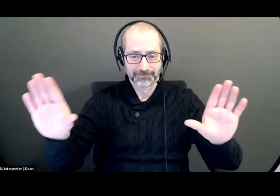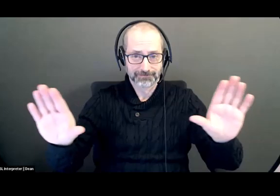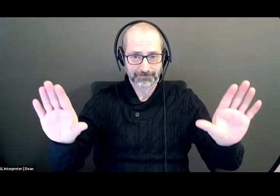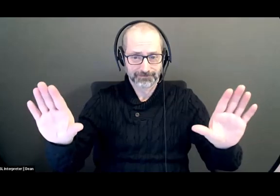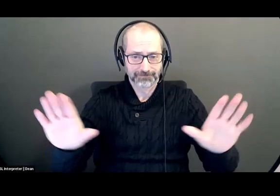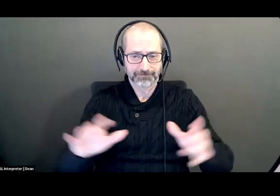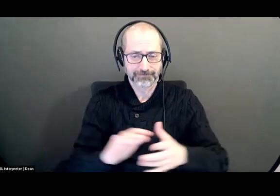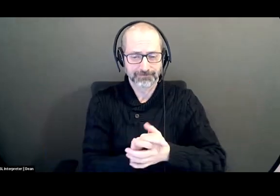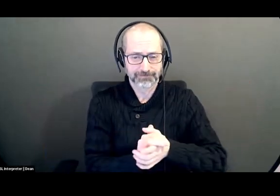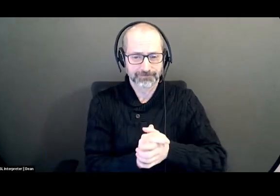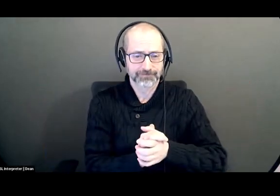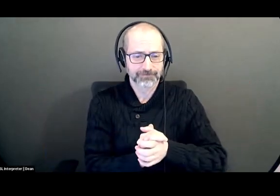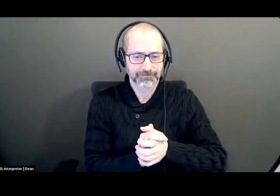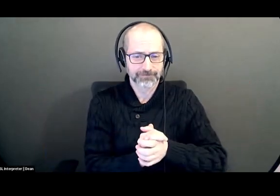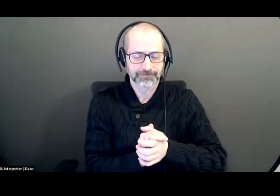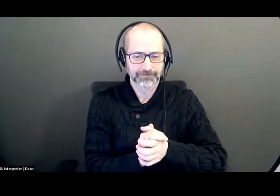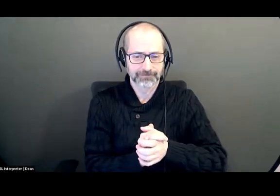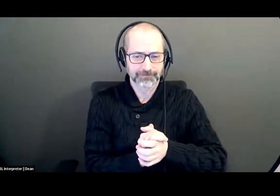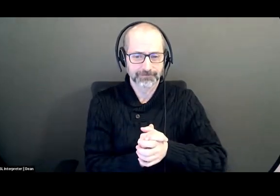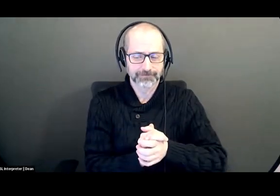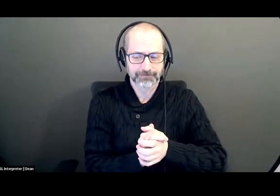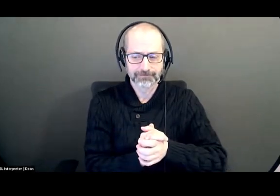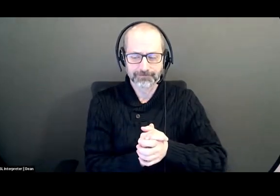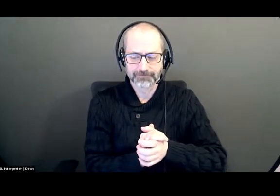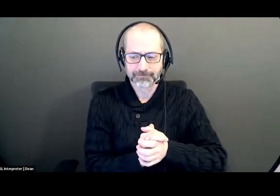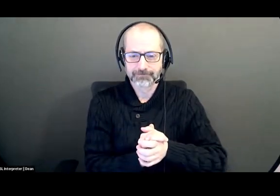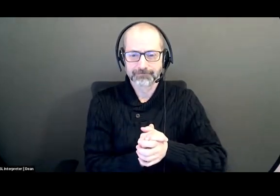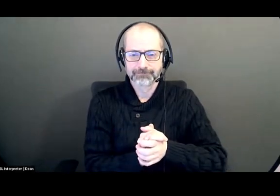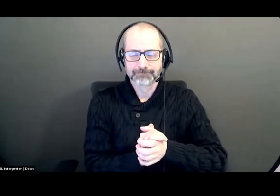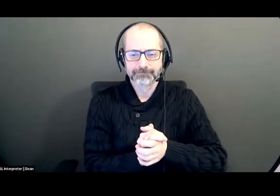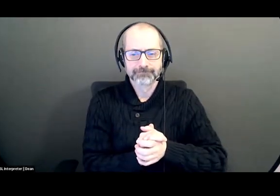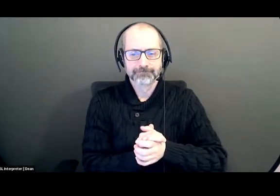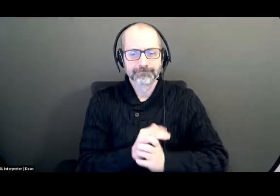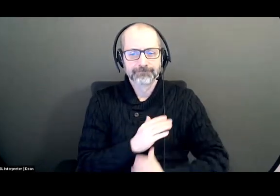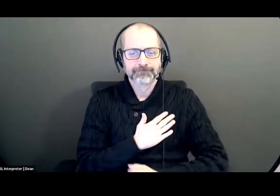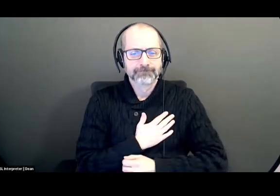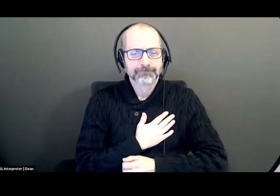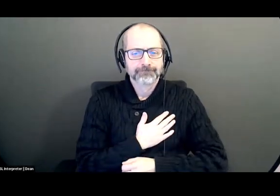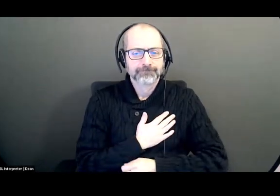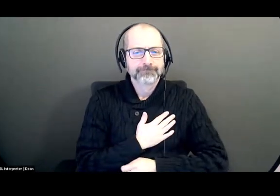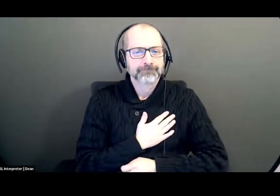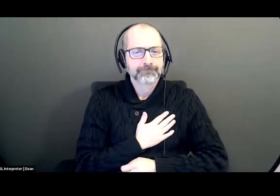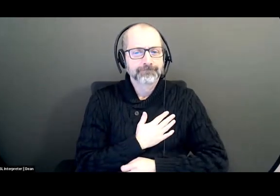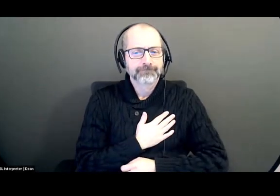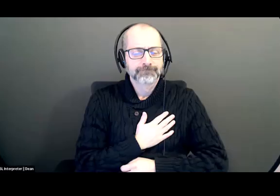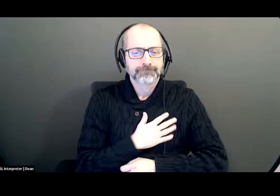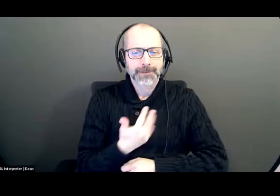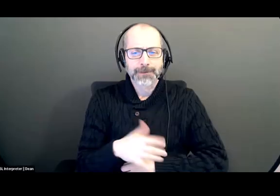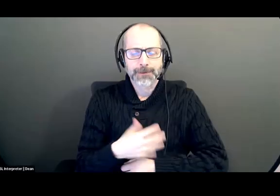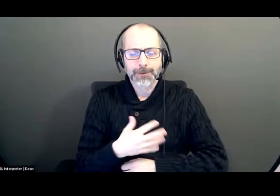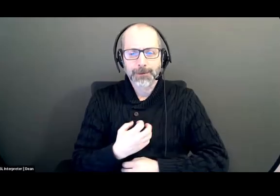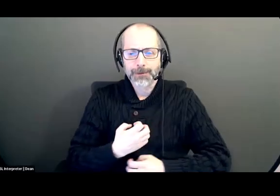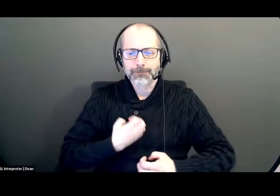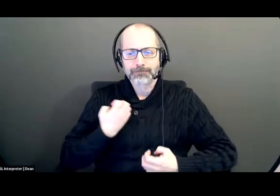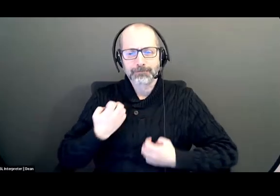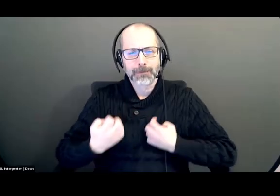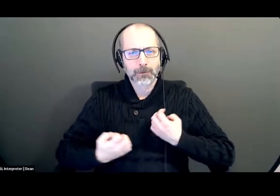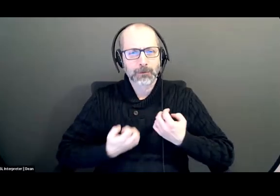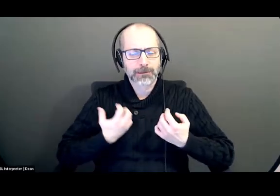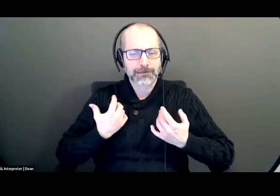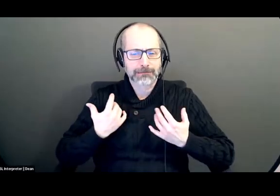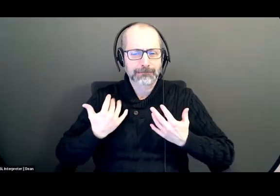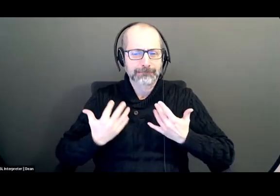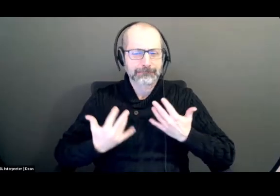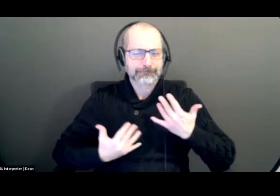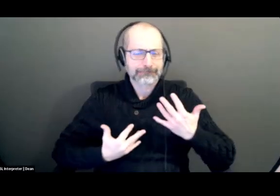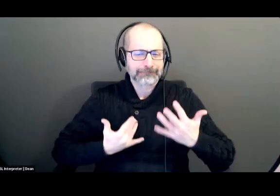doing. Human-centered care is what comes to mind for me in all that you talked about. I also want to thank